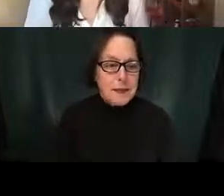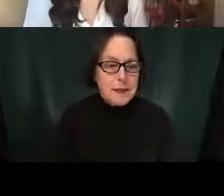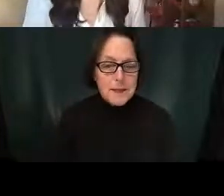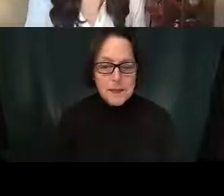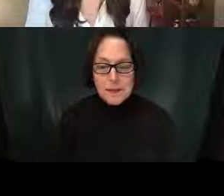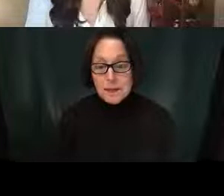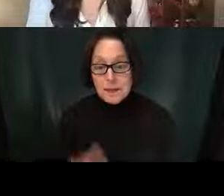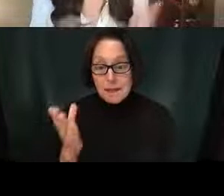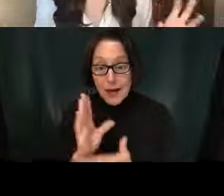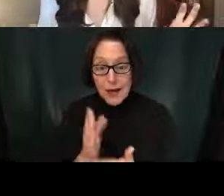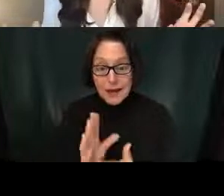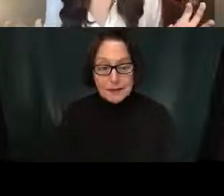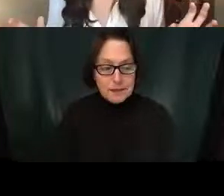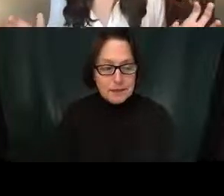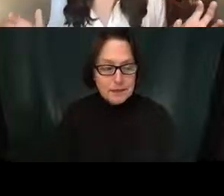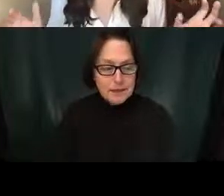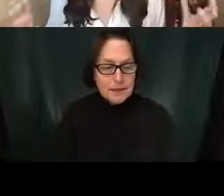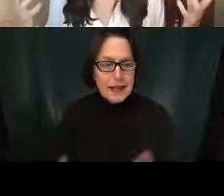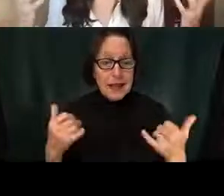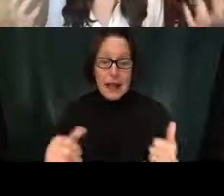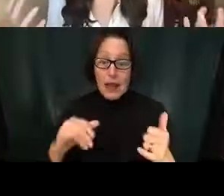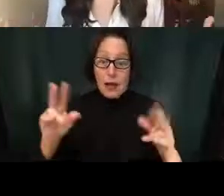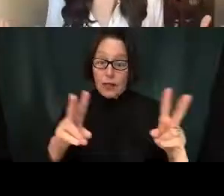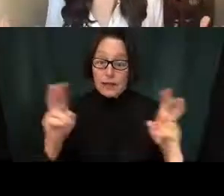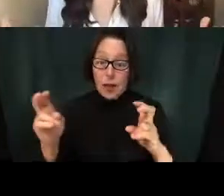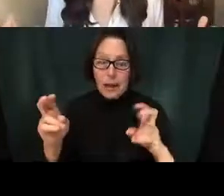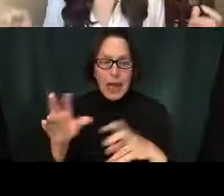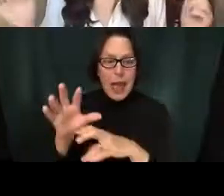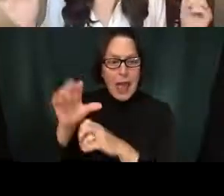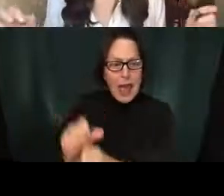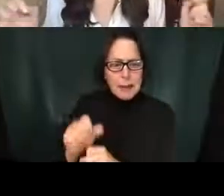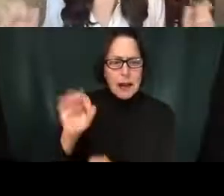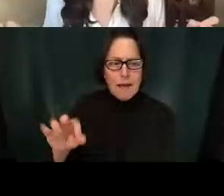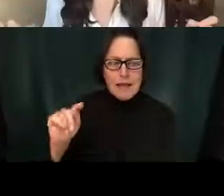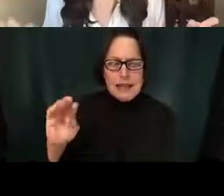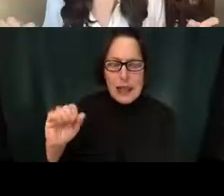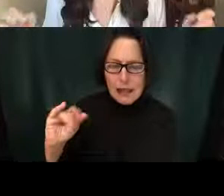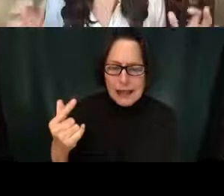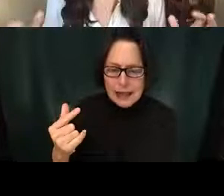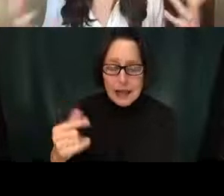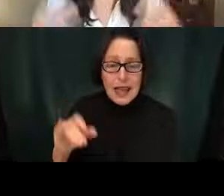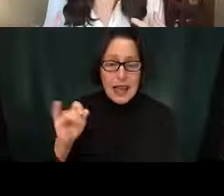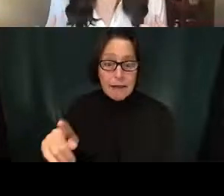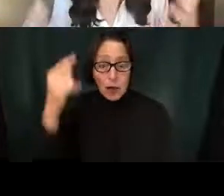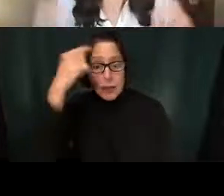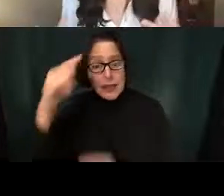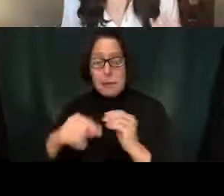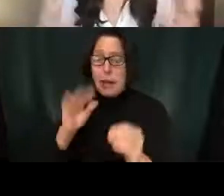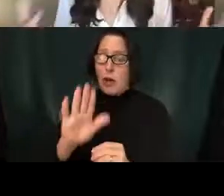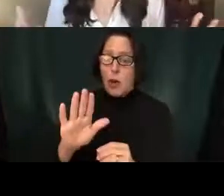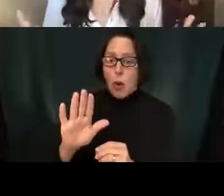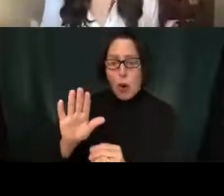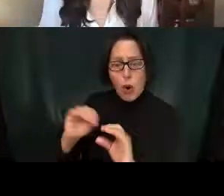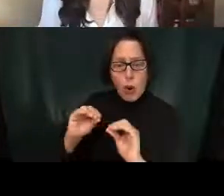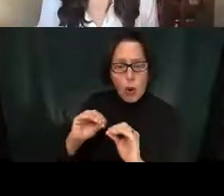All right, so moving into this topic of the habit of telling, if you think about your own organization now